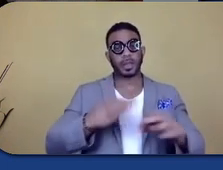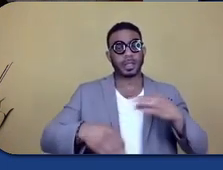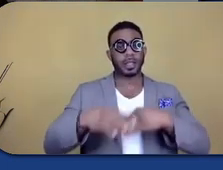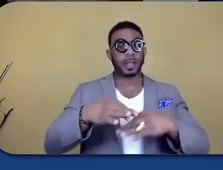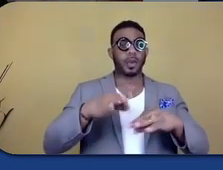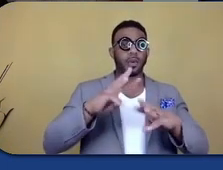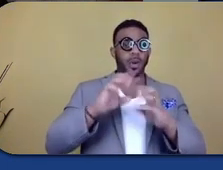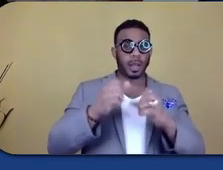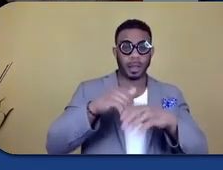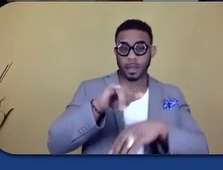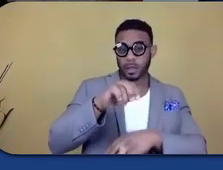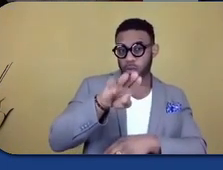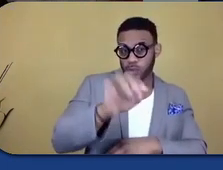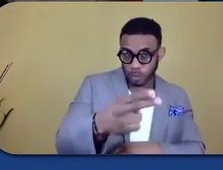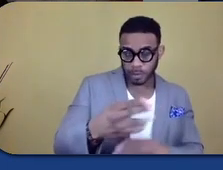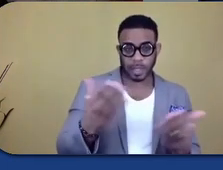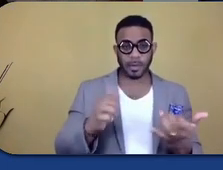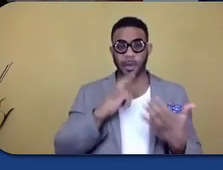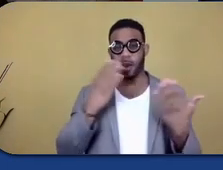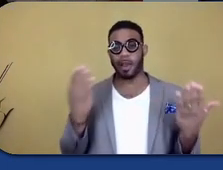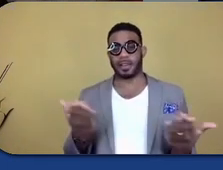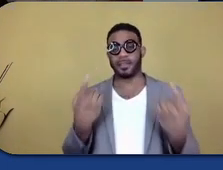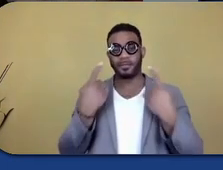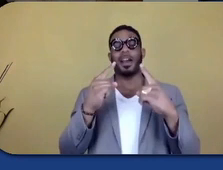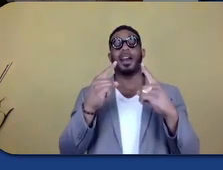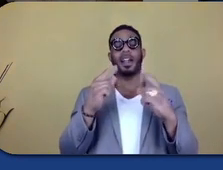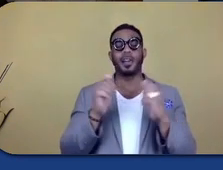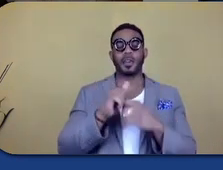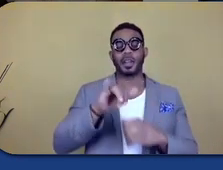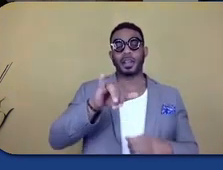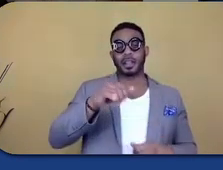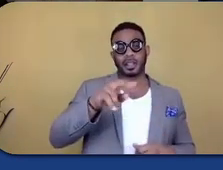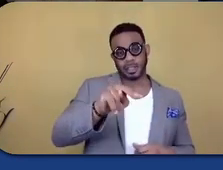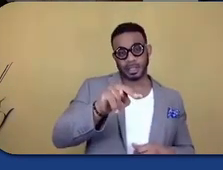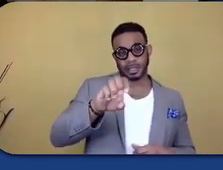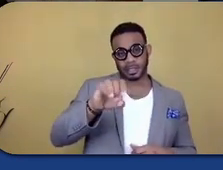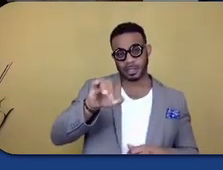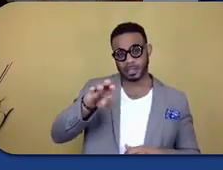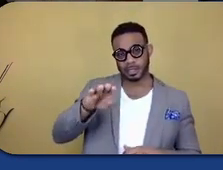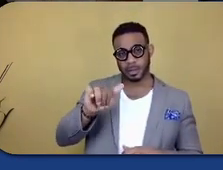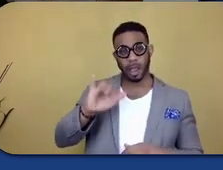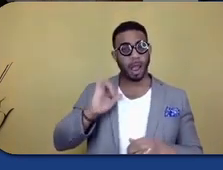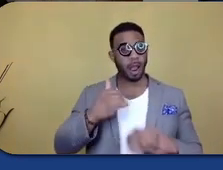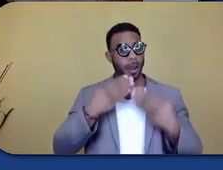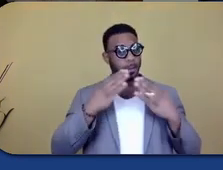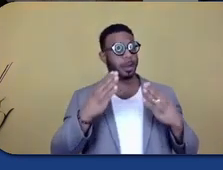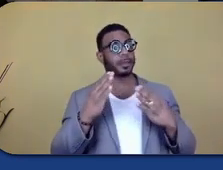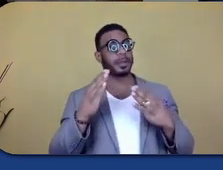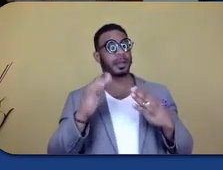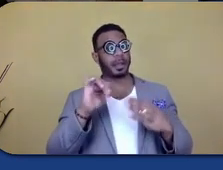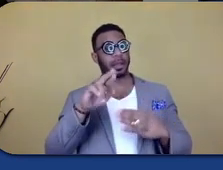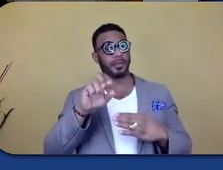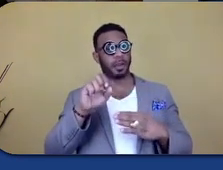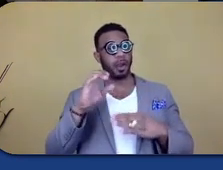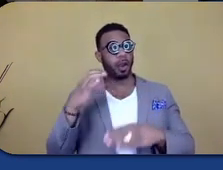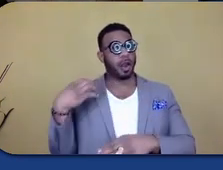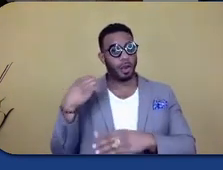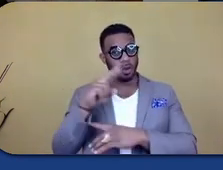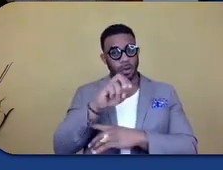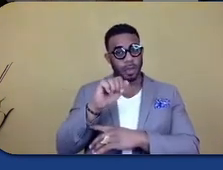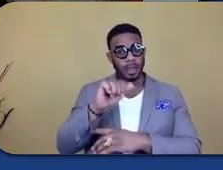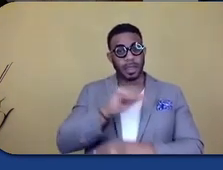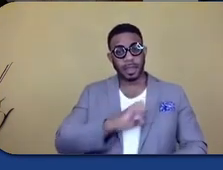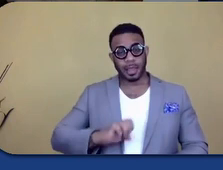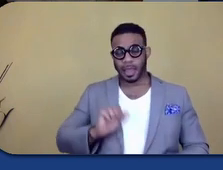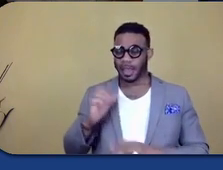in Juba. Here we are with John Sebra, our public affairs officer at the U.S. Embassy and